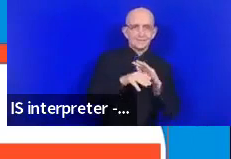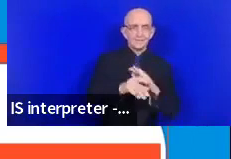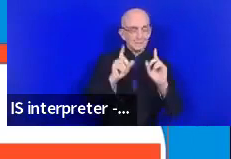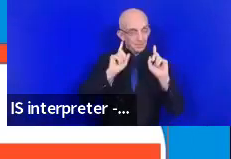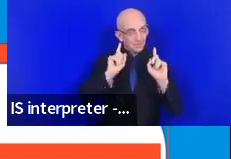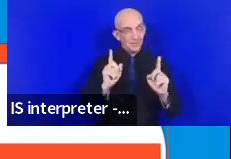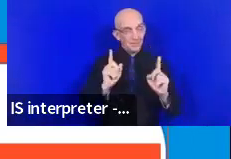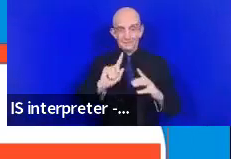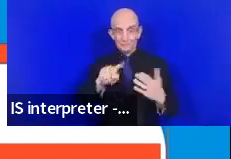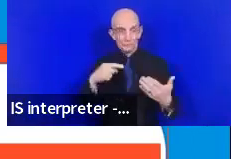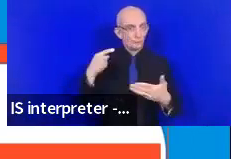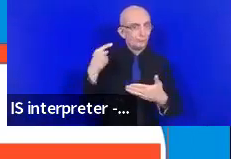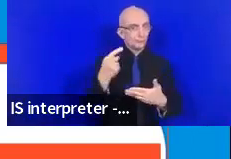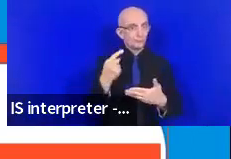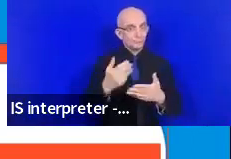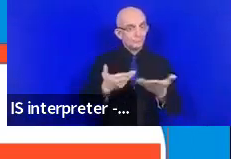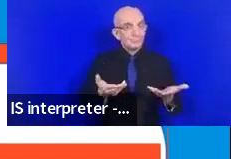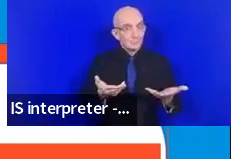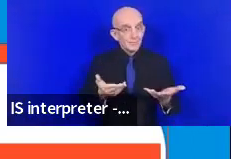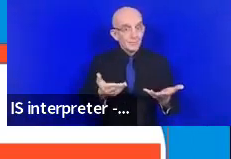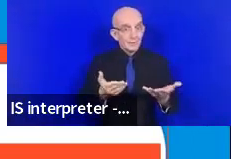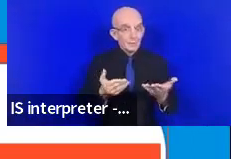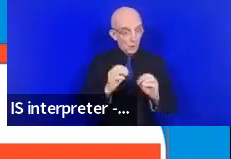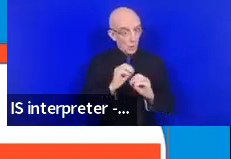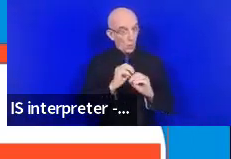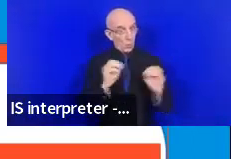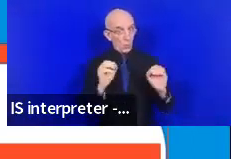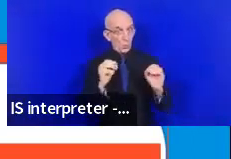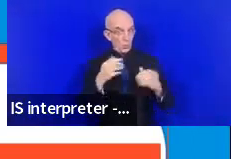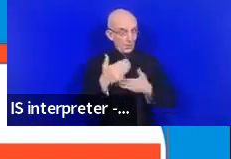you know, the discussion table.